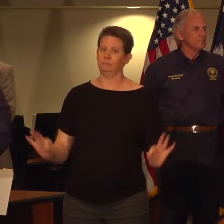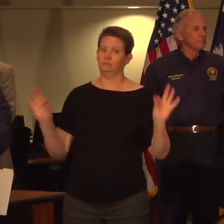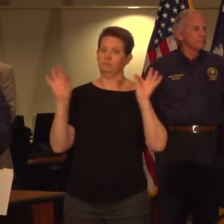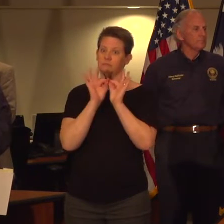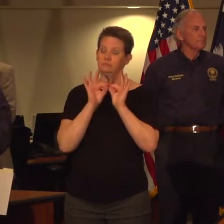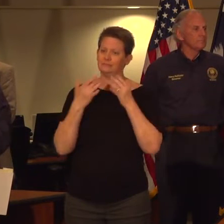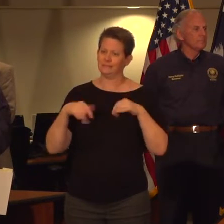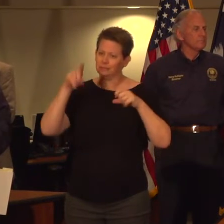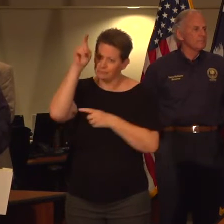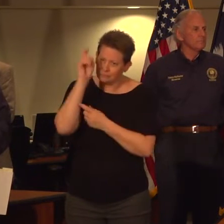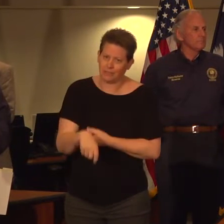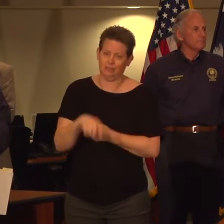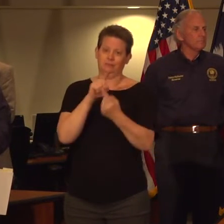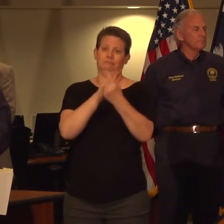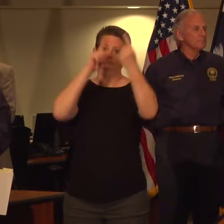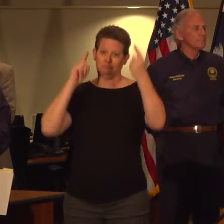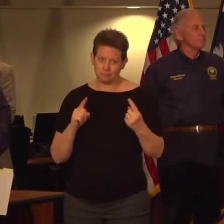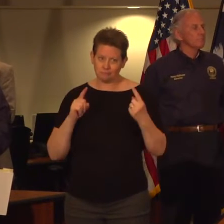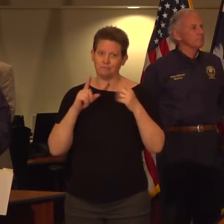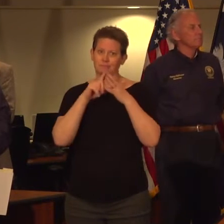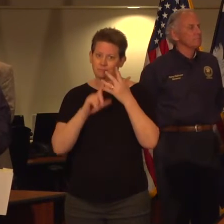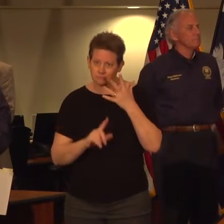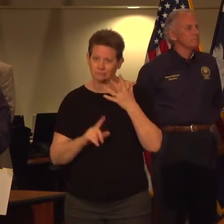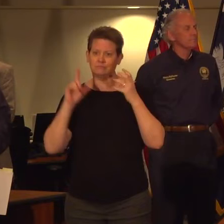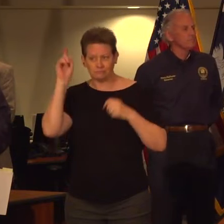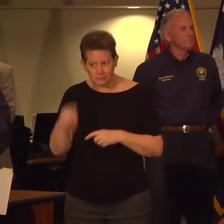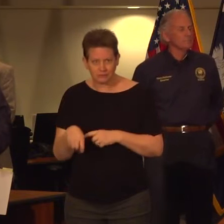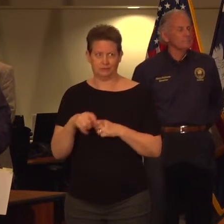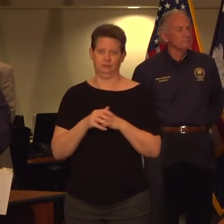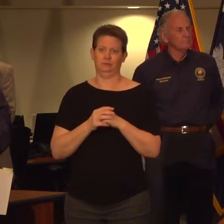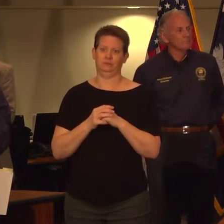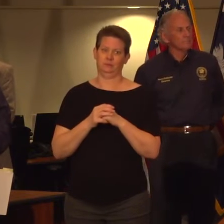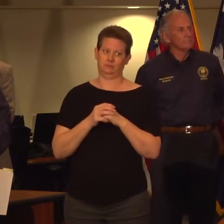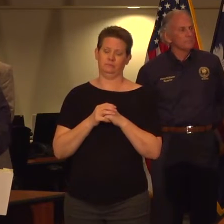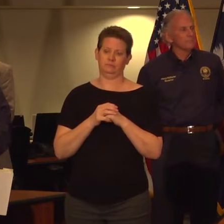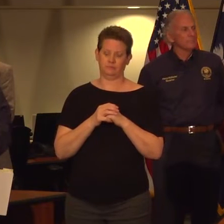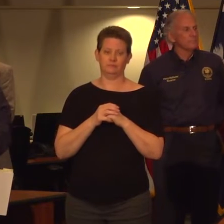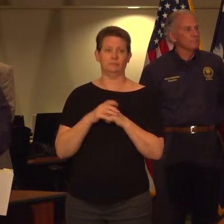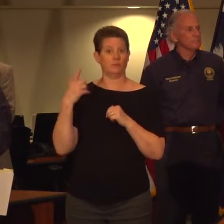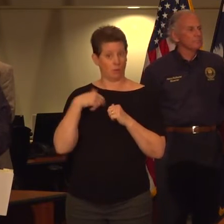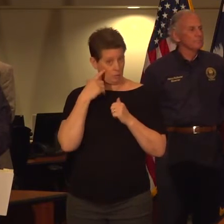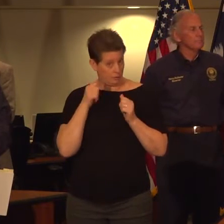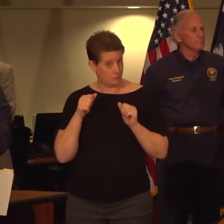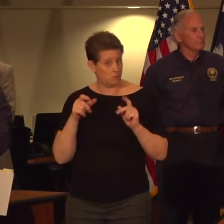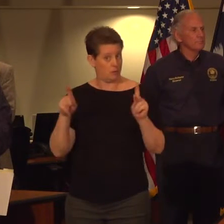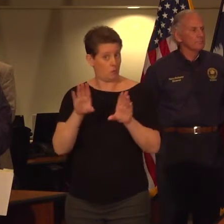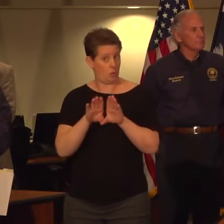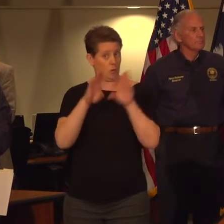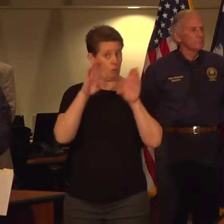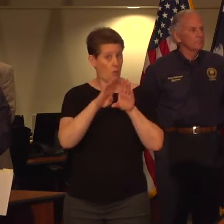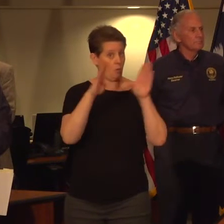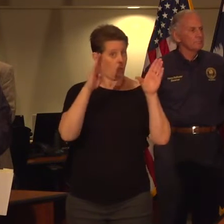recommended activities to stop the spread of this disease. So as new activities are allowed, it's very,